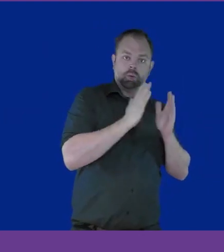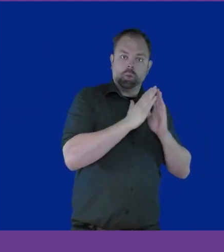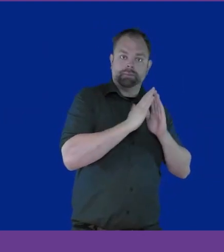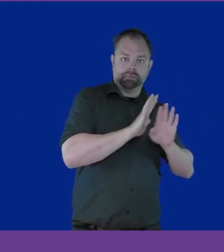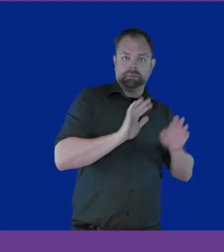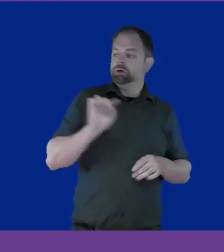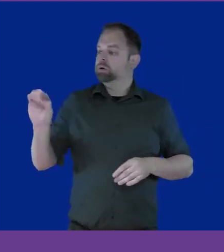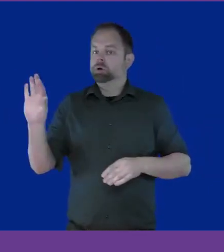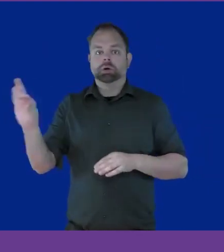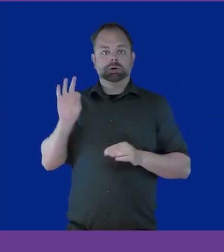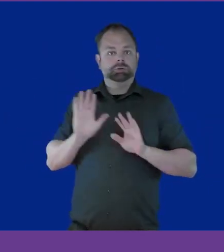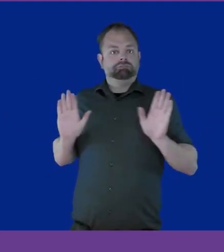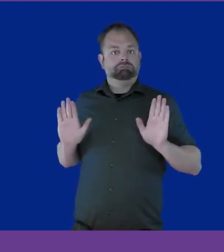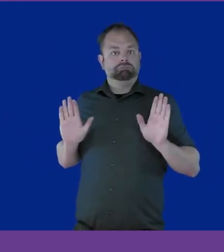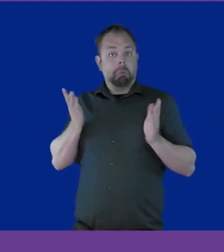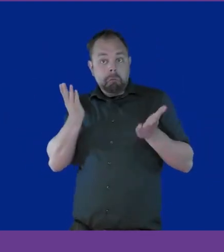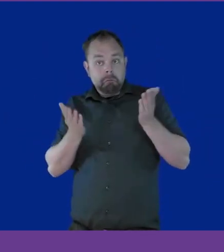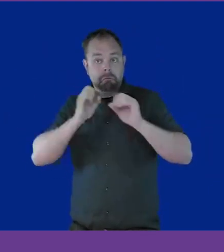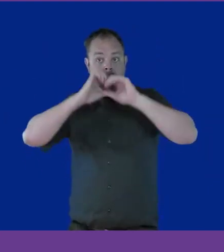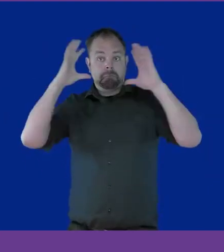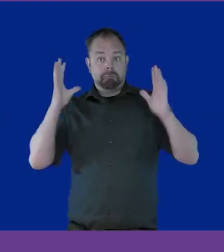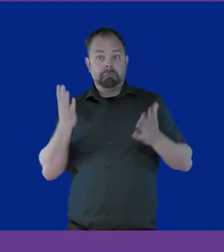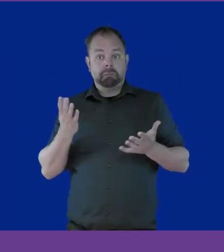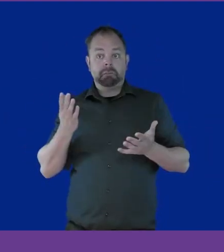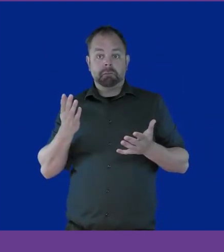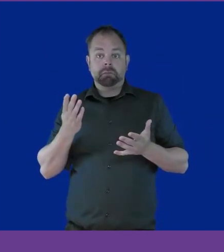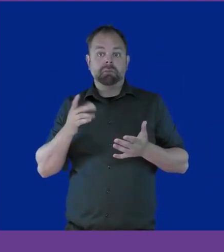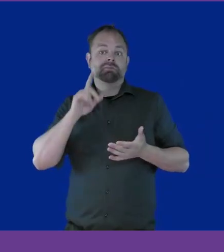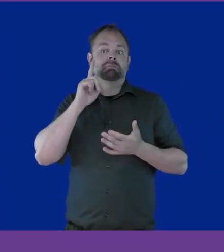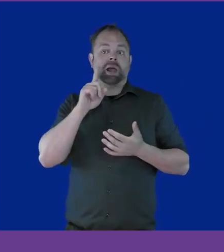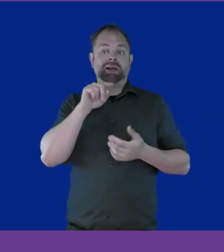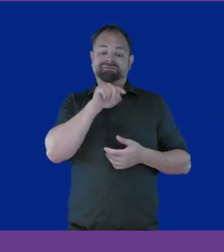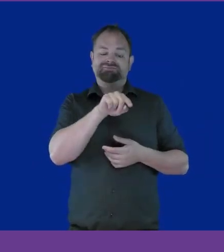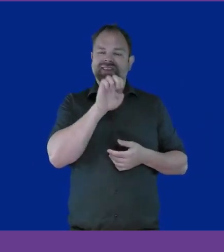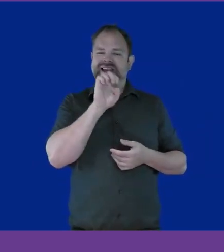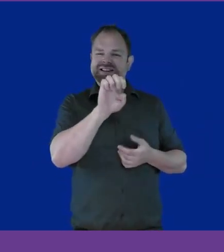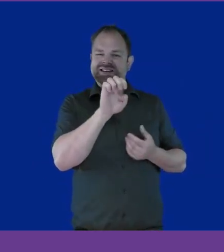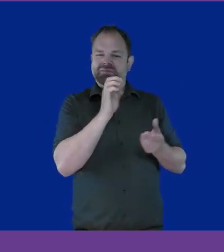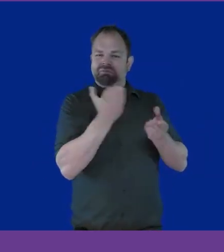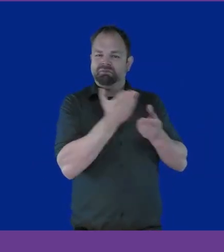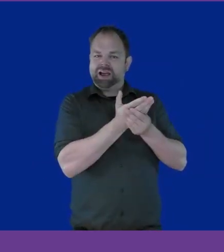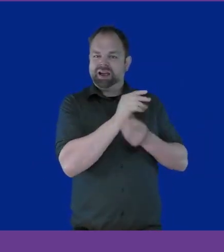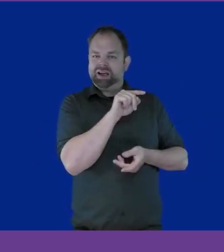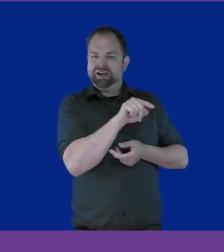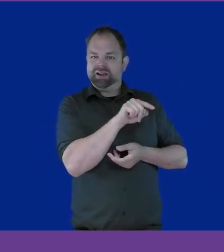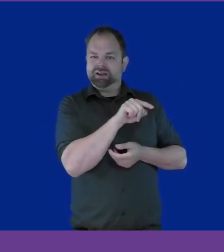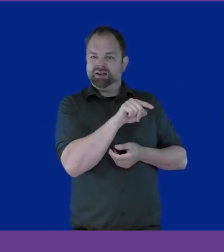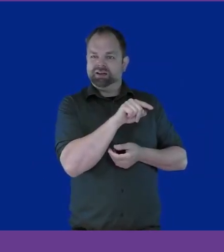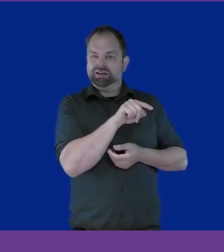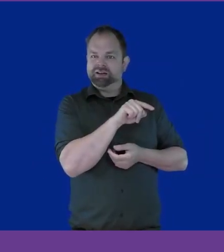accessible, and not only accessible in a legal sense, as discussed as well,